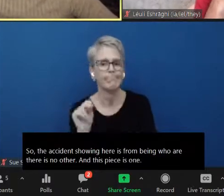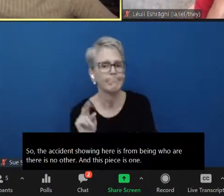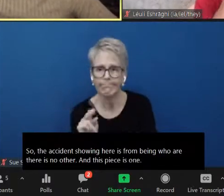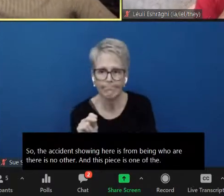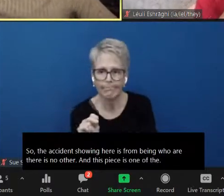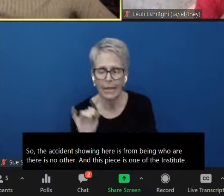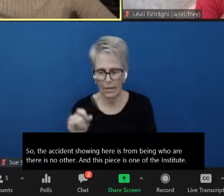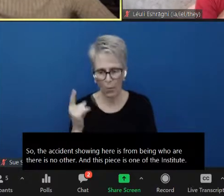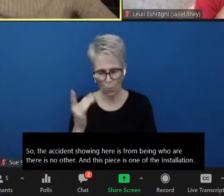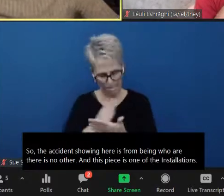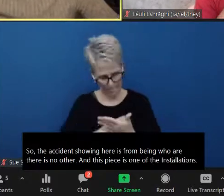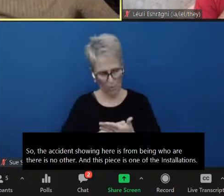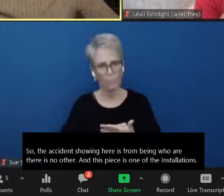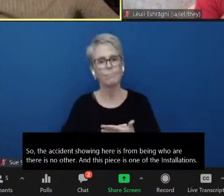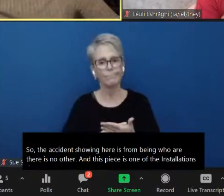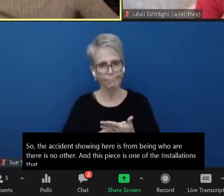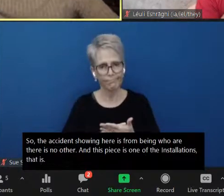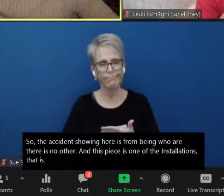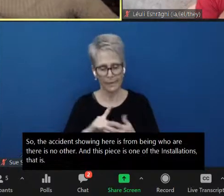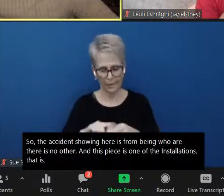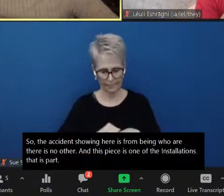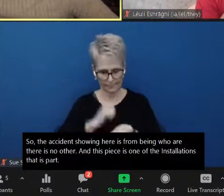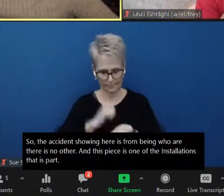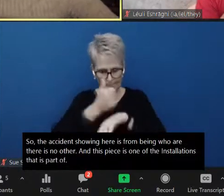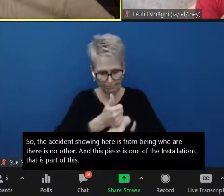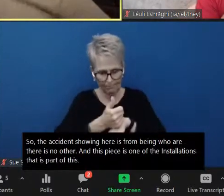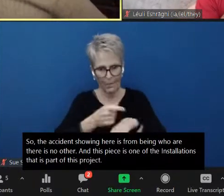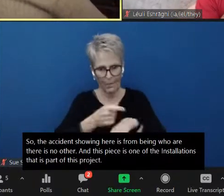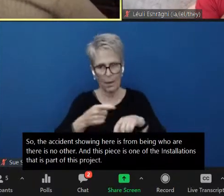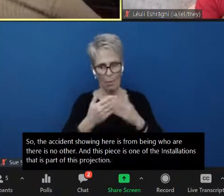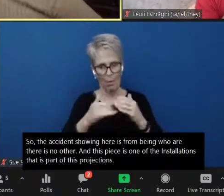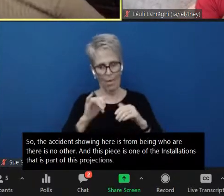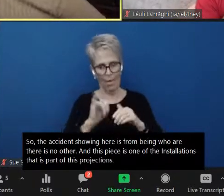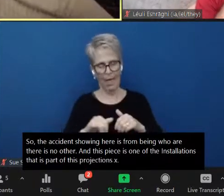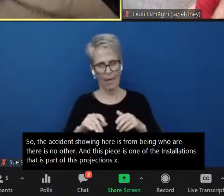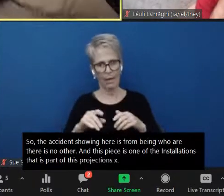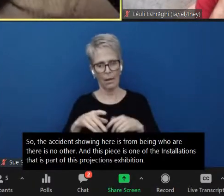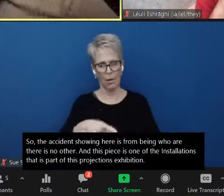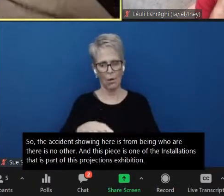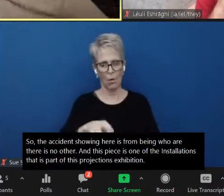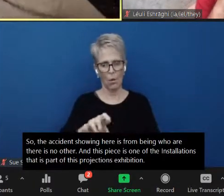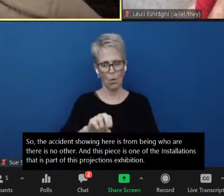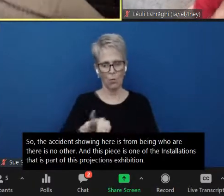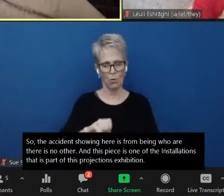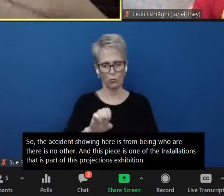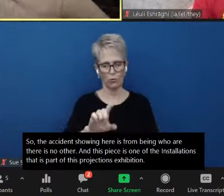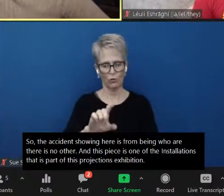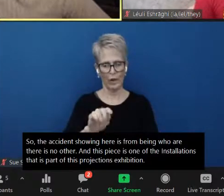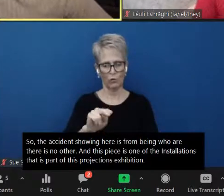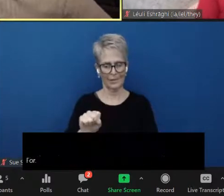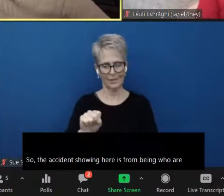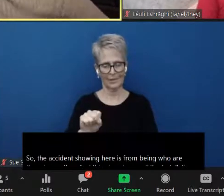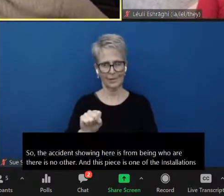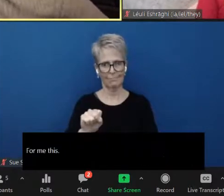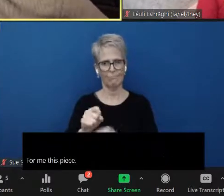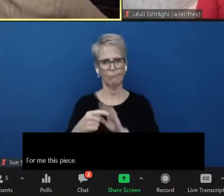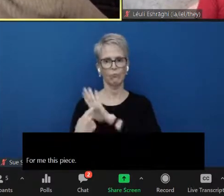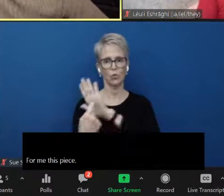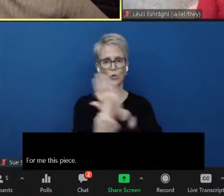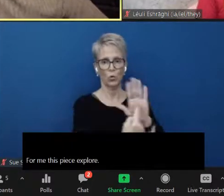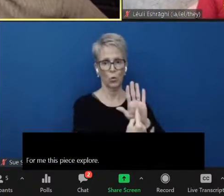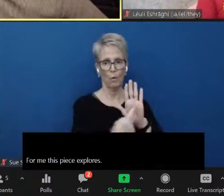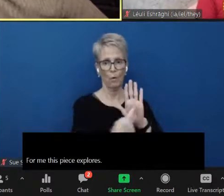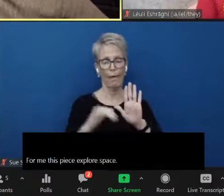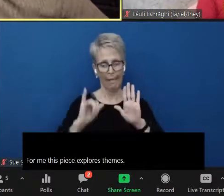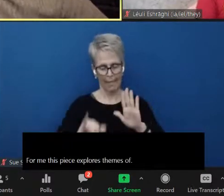one of the installations that is part of this projections exhibition. For me, this piece